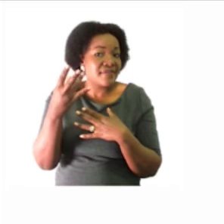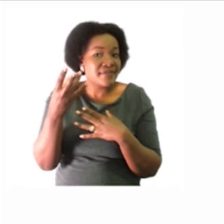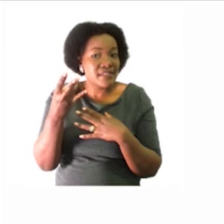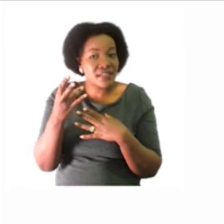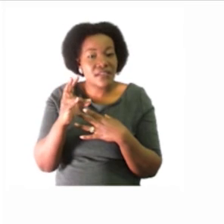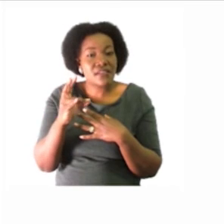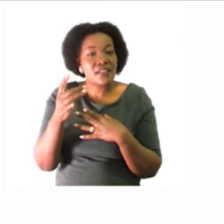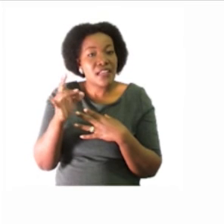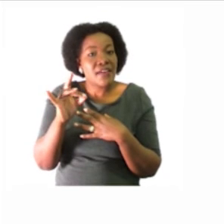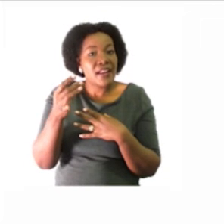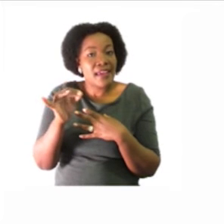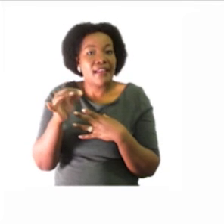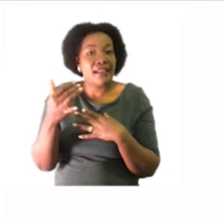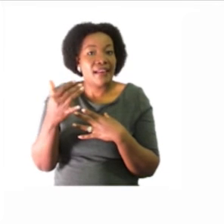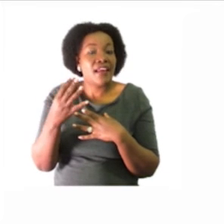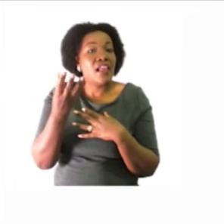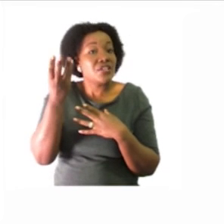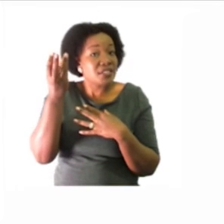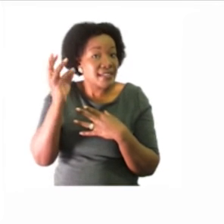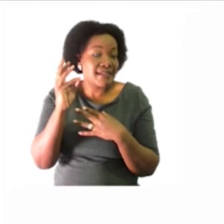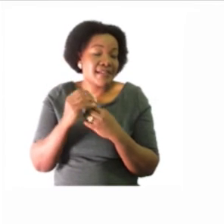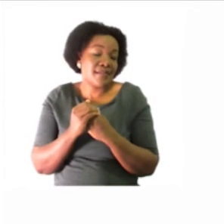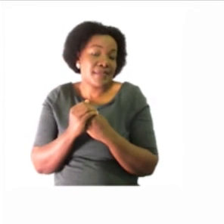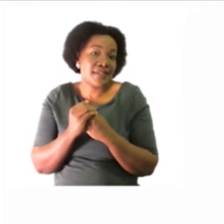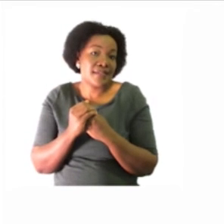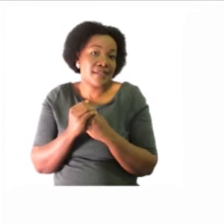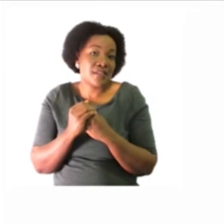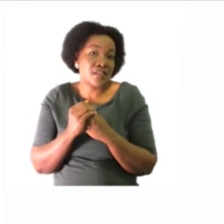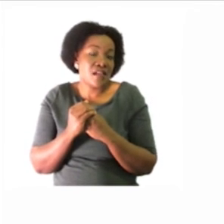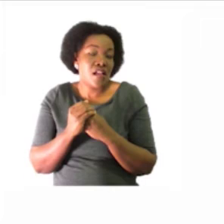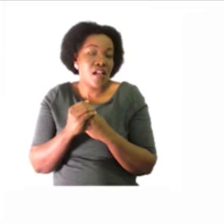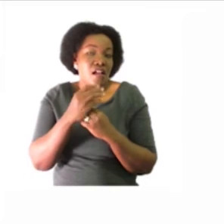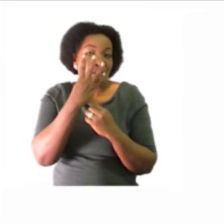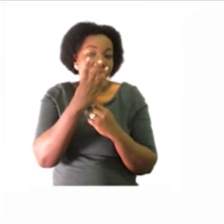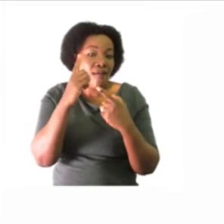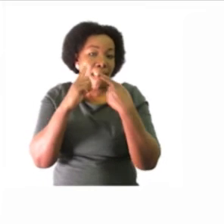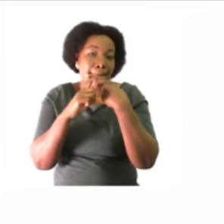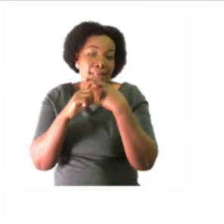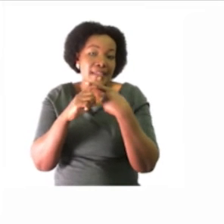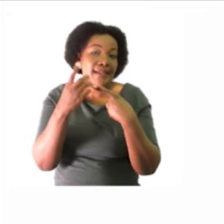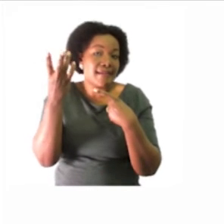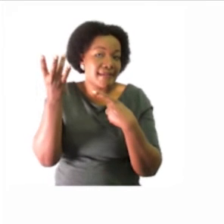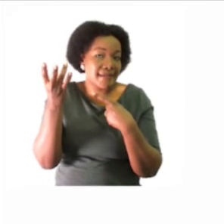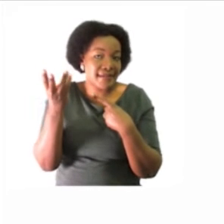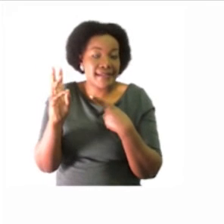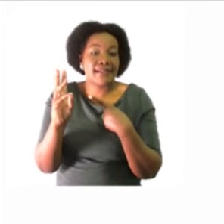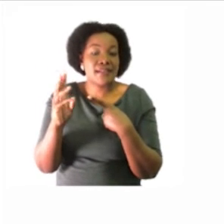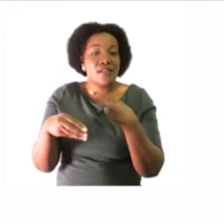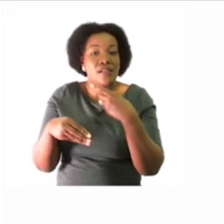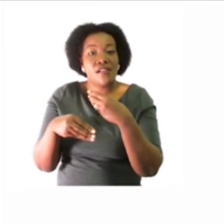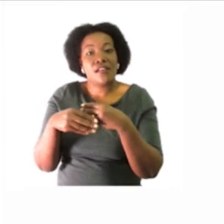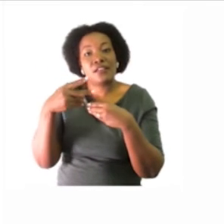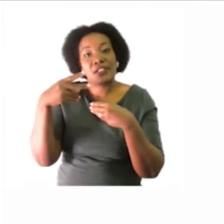doing addition sums. So 4 plus a 6 will give you the total of a 10. I would like